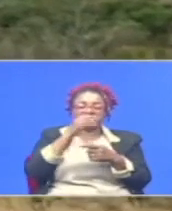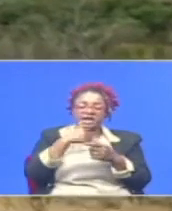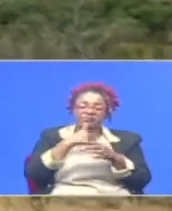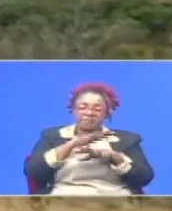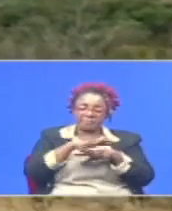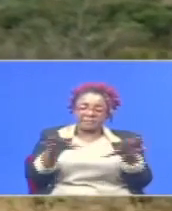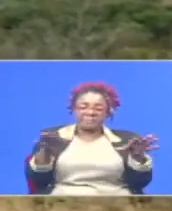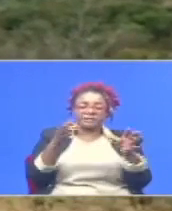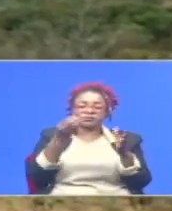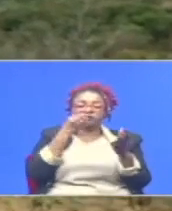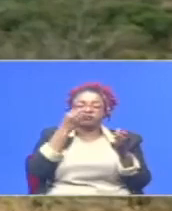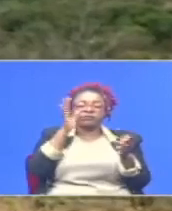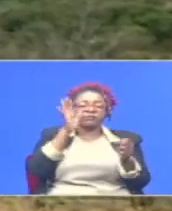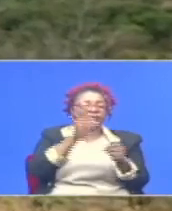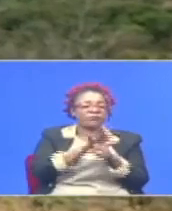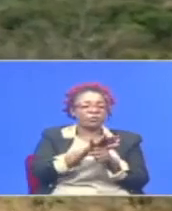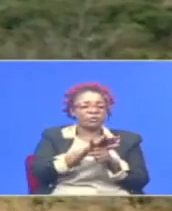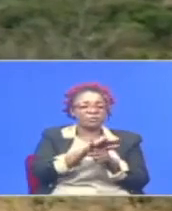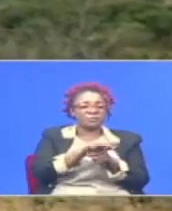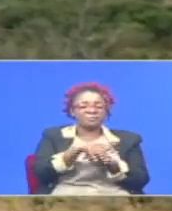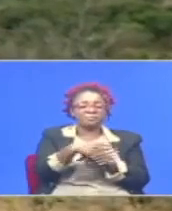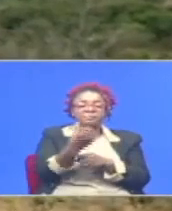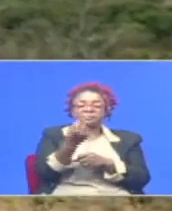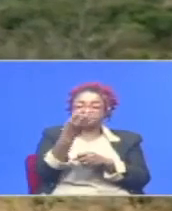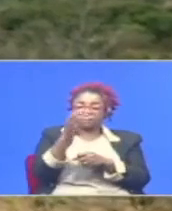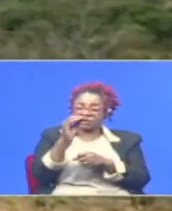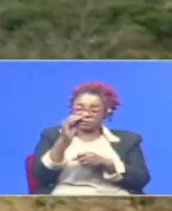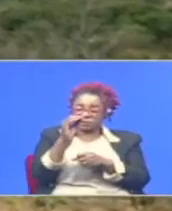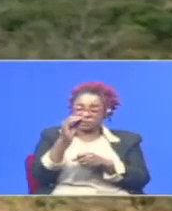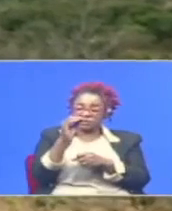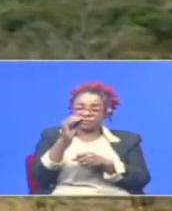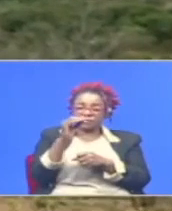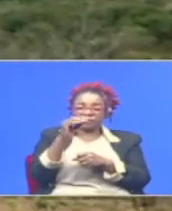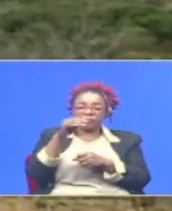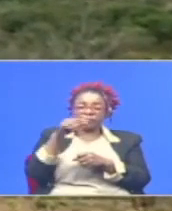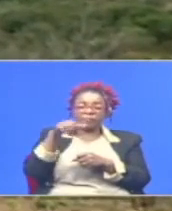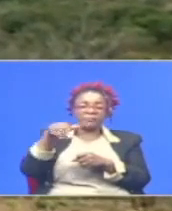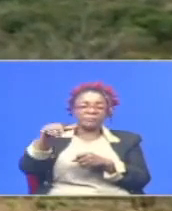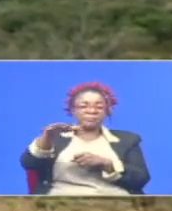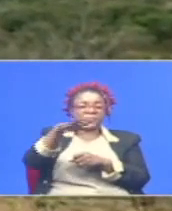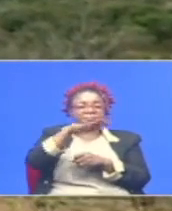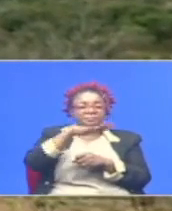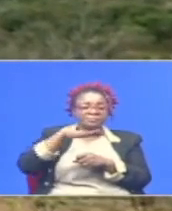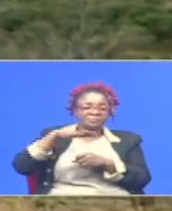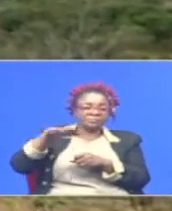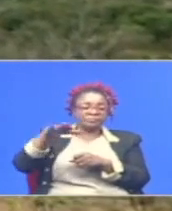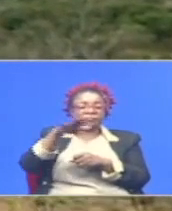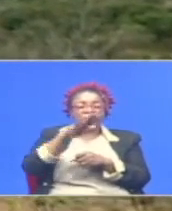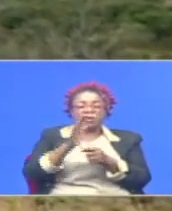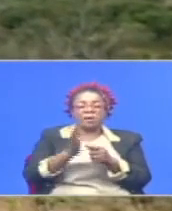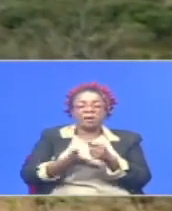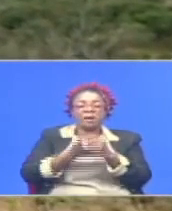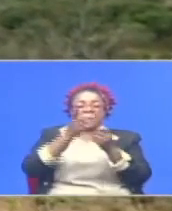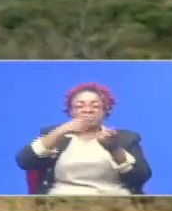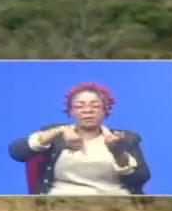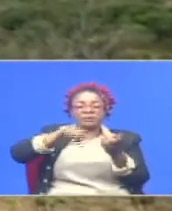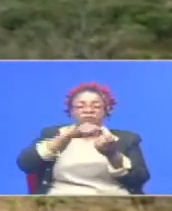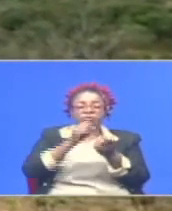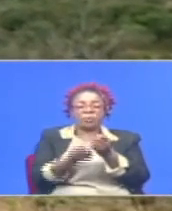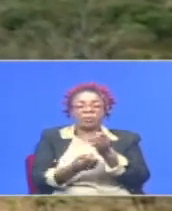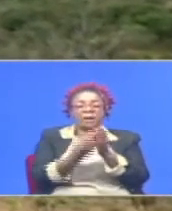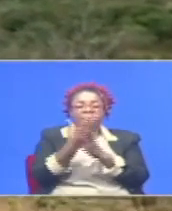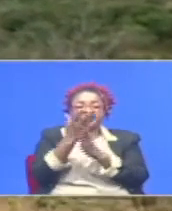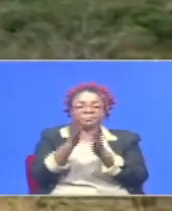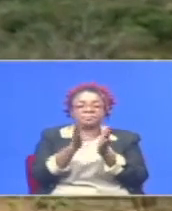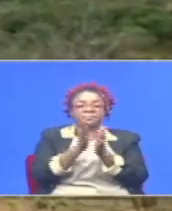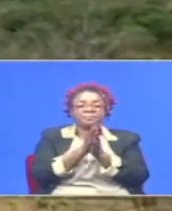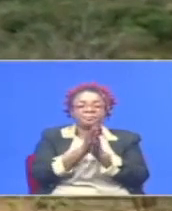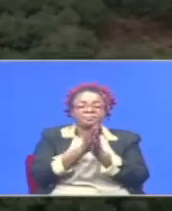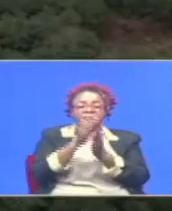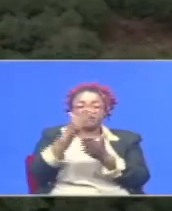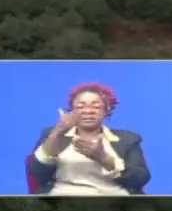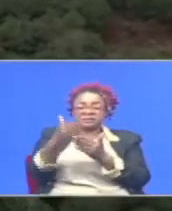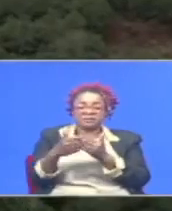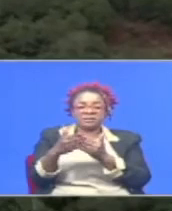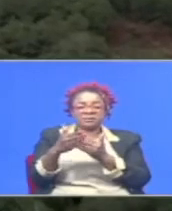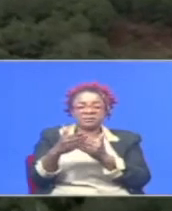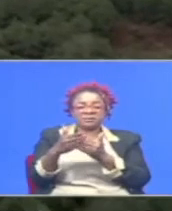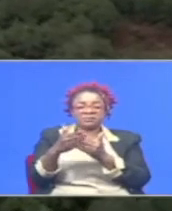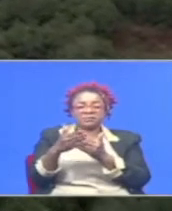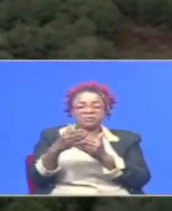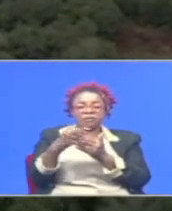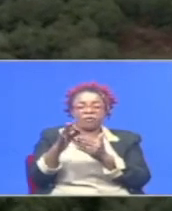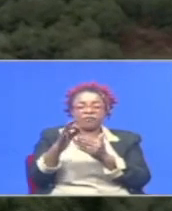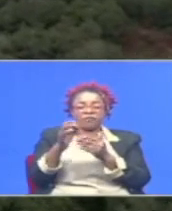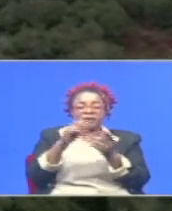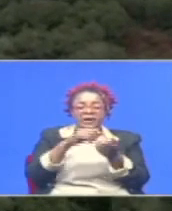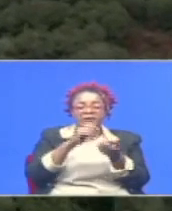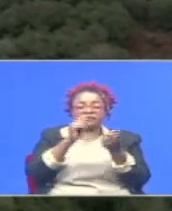is in abundance. So this sanctuary is now going to help us come to the last stage of the